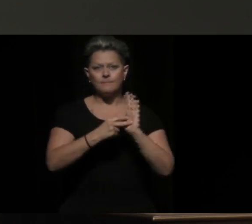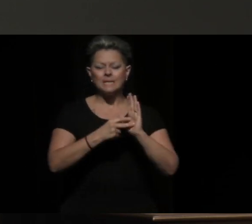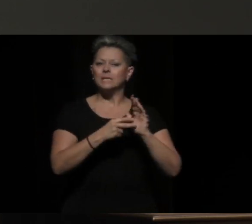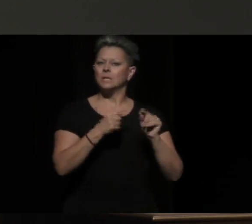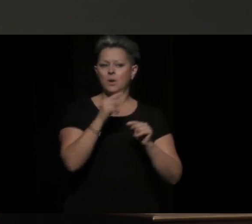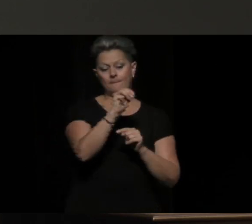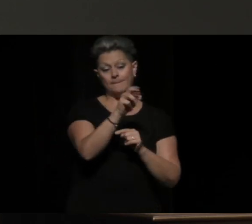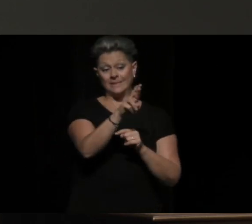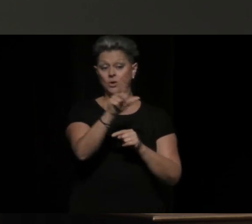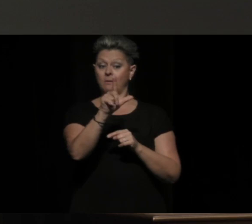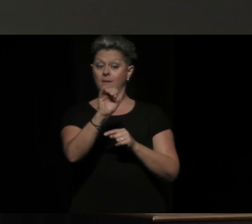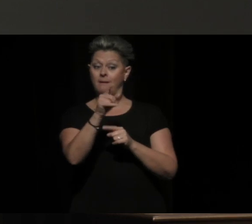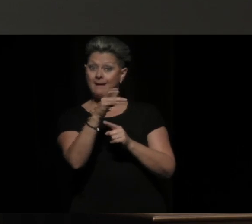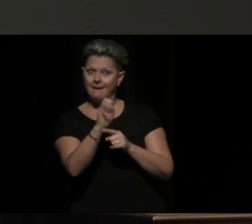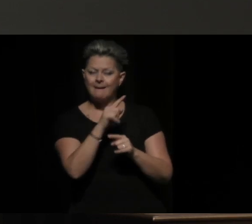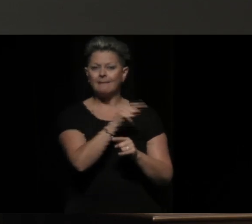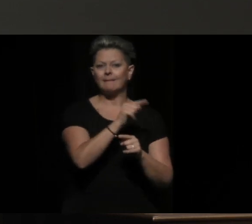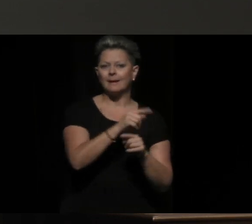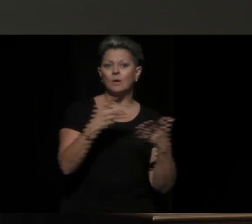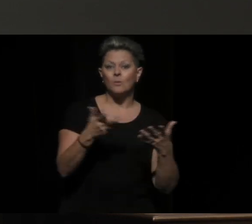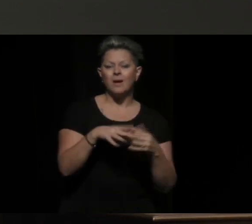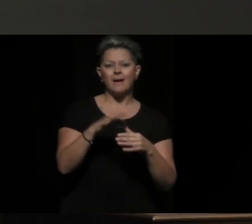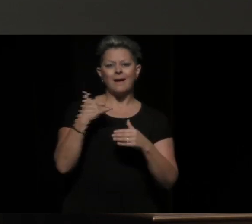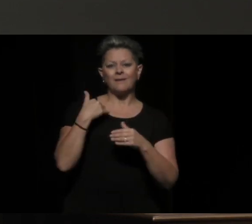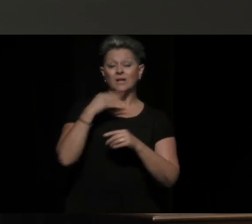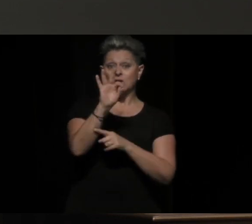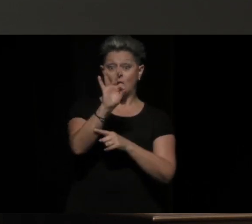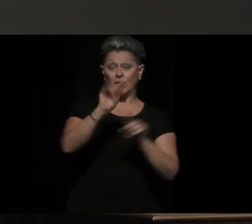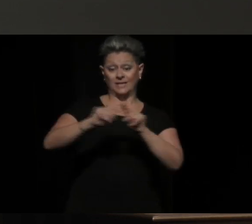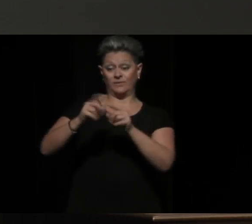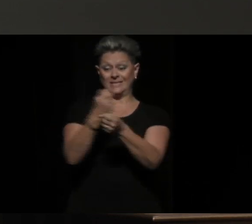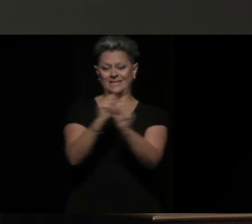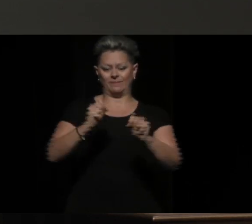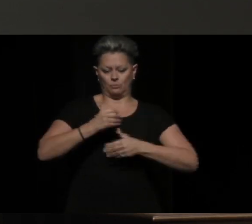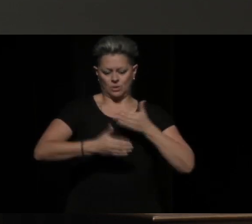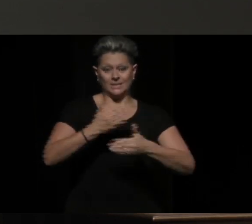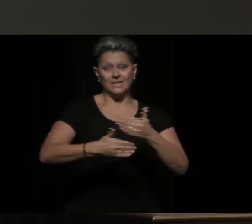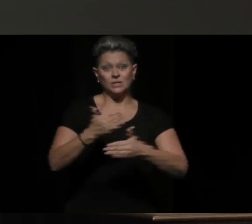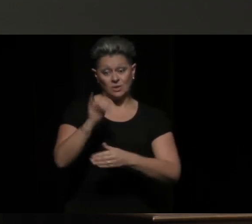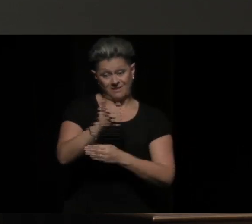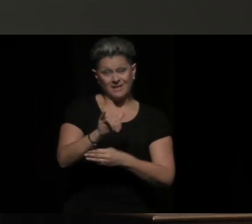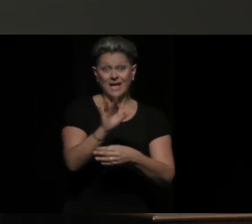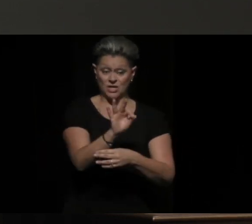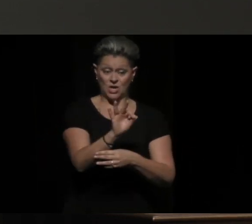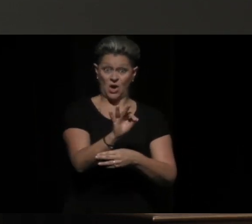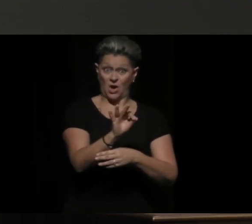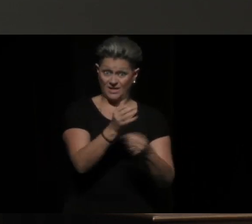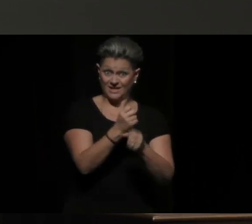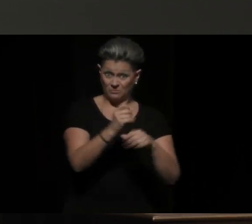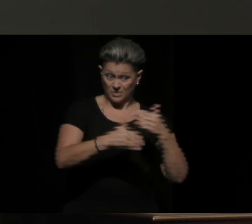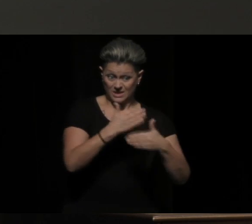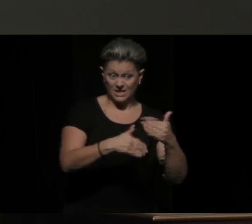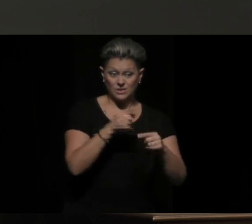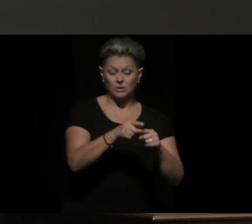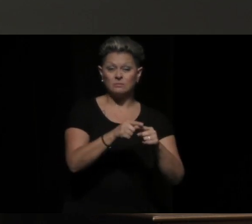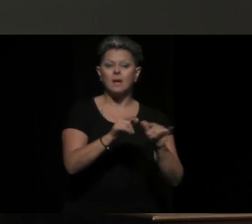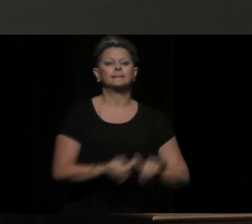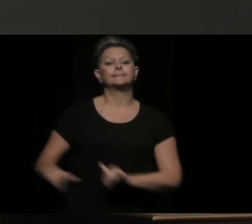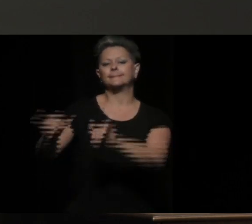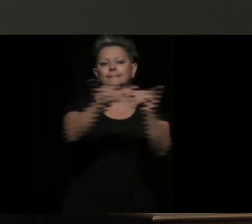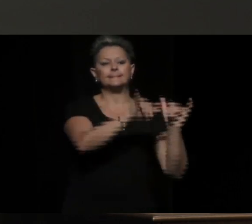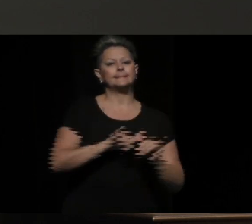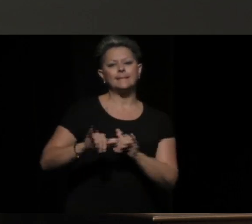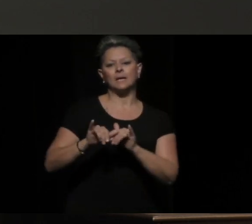and implementation of 9 safety procedures that ultimately became the standard across the government of Newfoundland